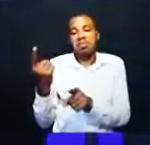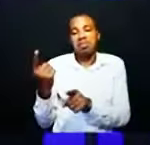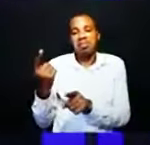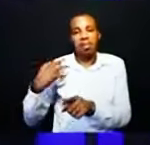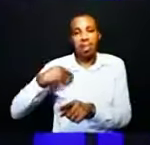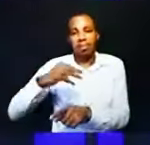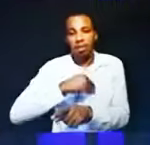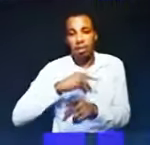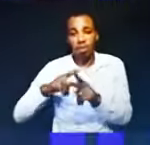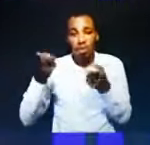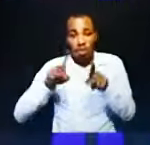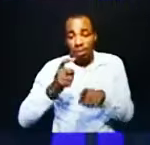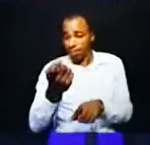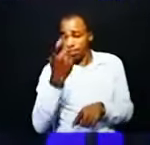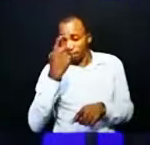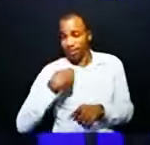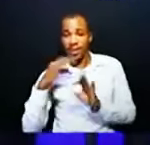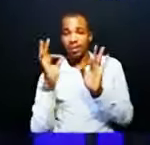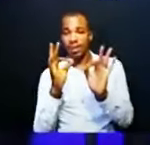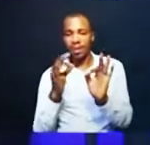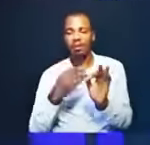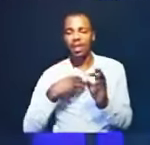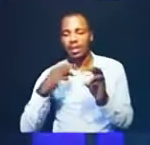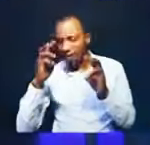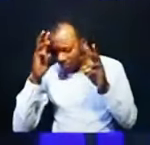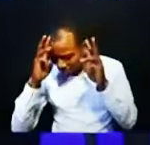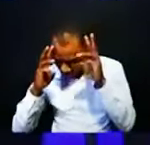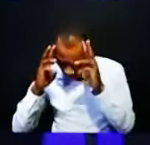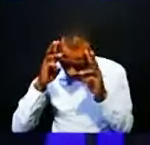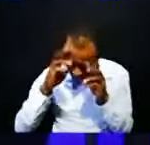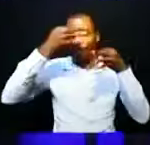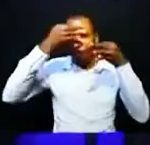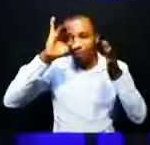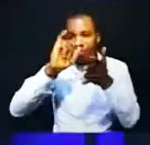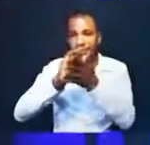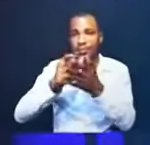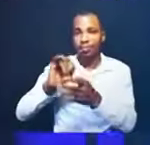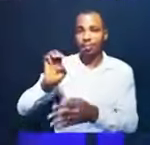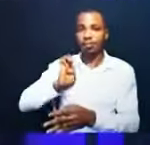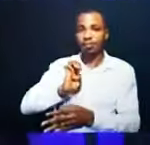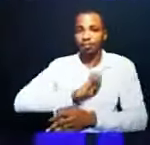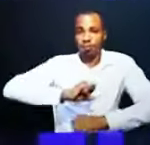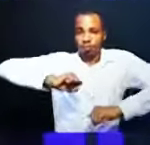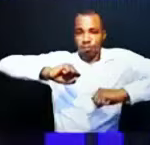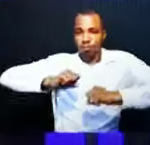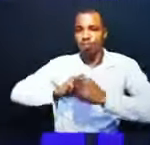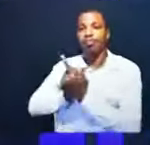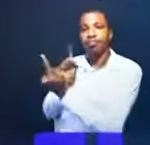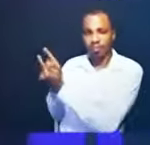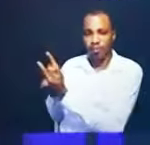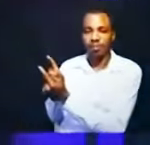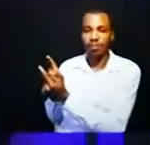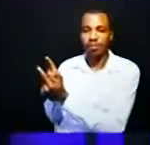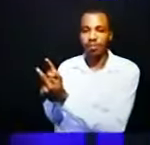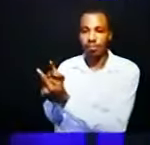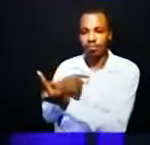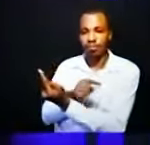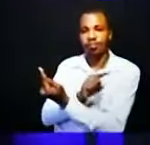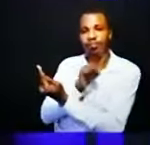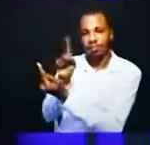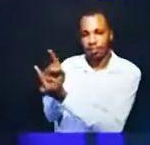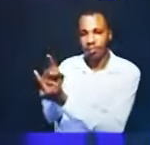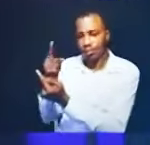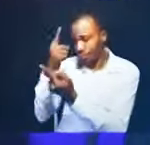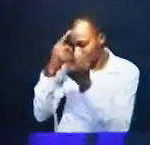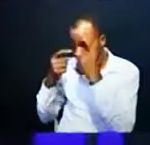burdened. Na aya de so amame. I decided to go and visit my presiding elder who had a shop in the market, in the heart of the